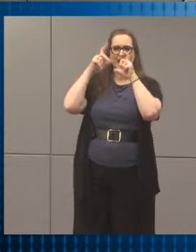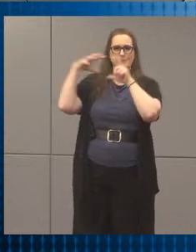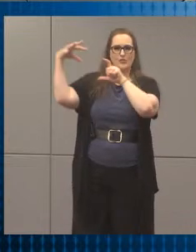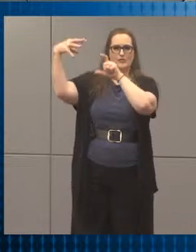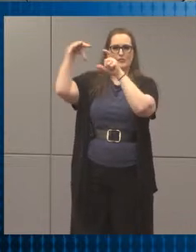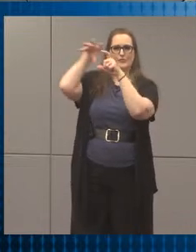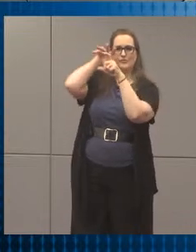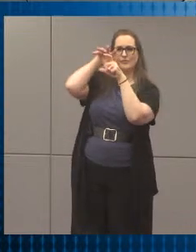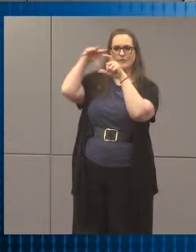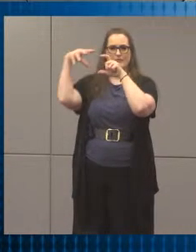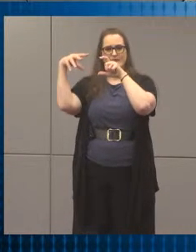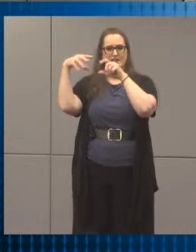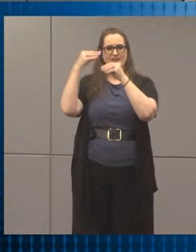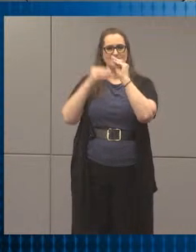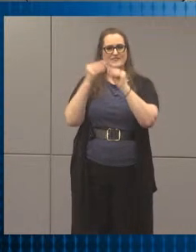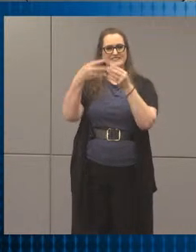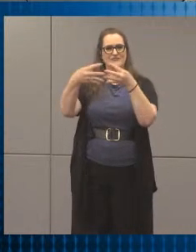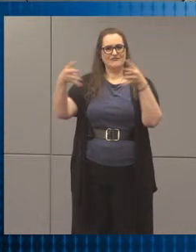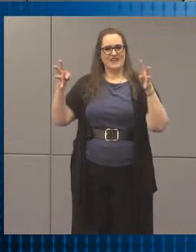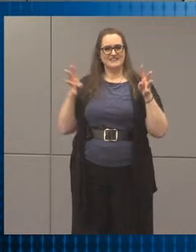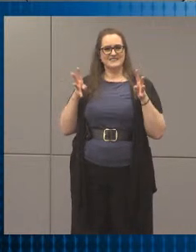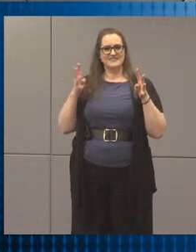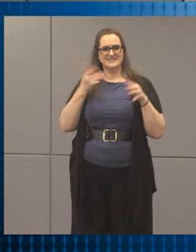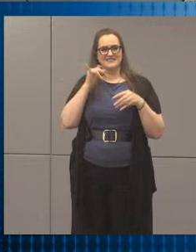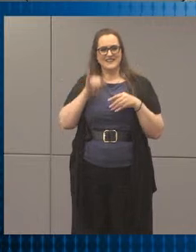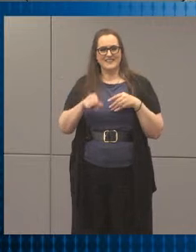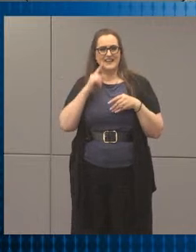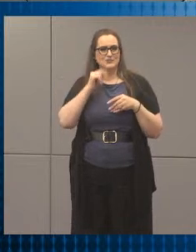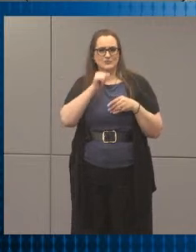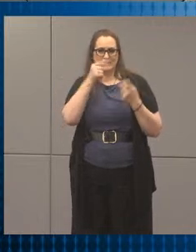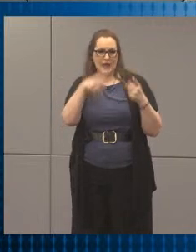fixing fences, things like that, so it doesn't happen again.